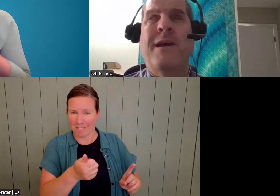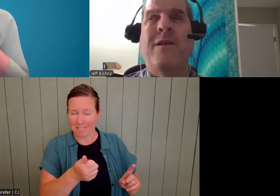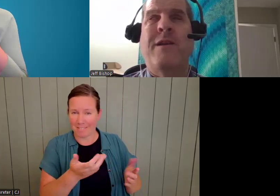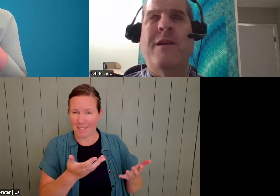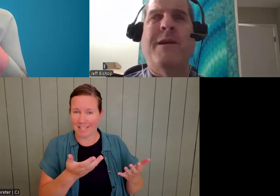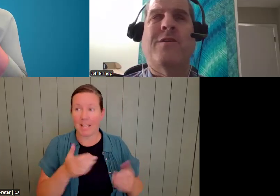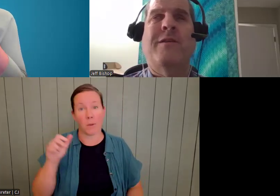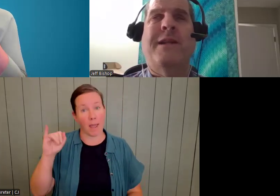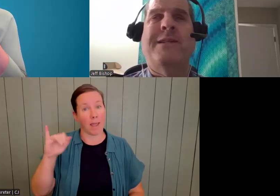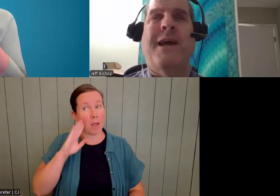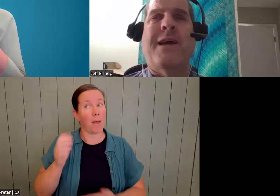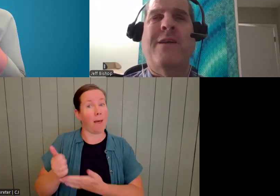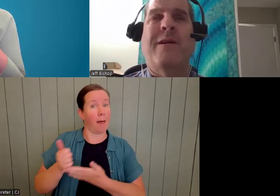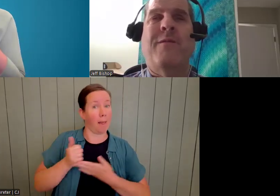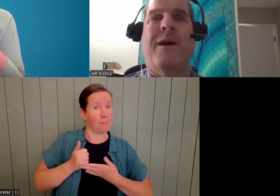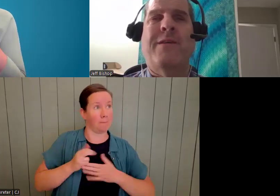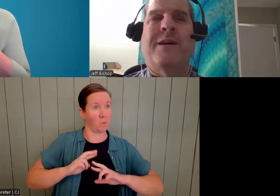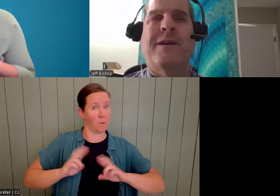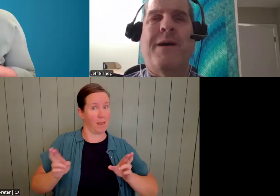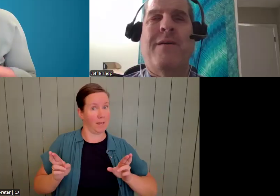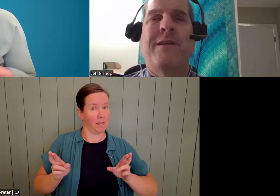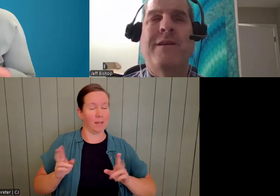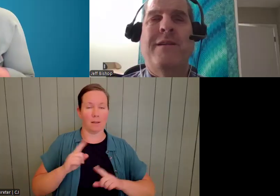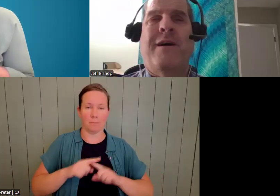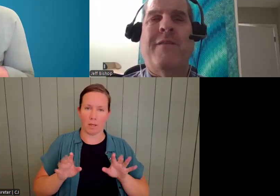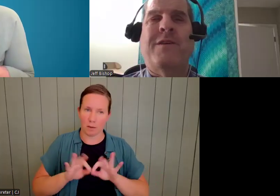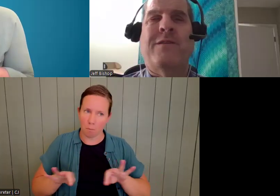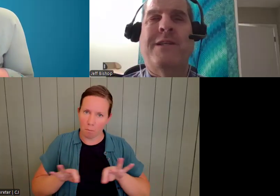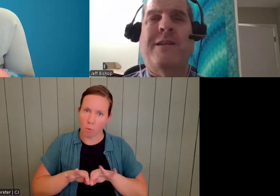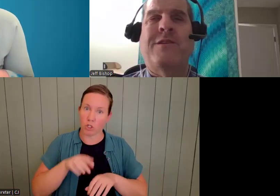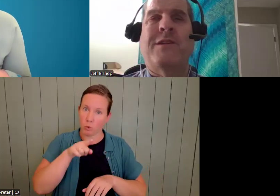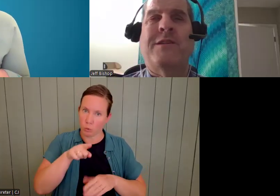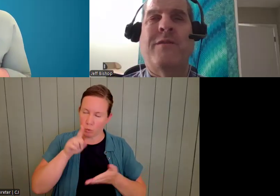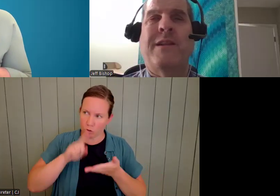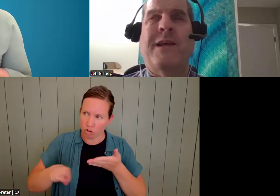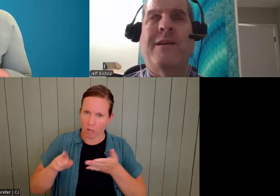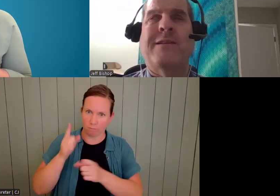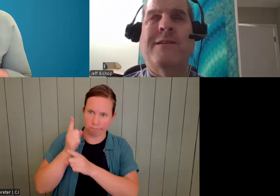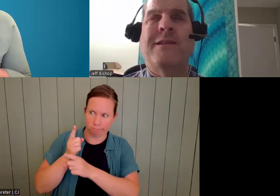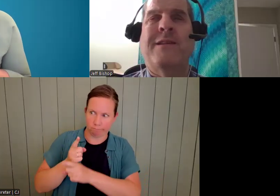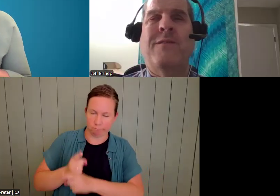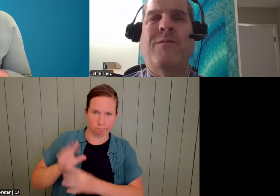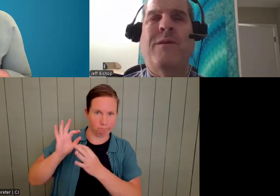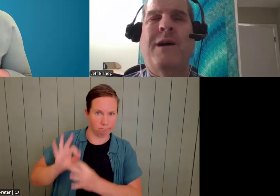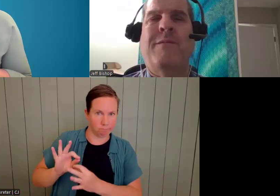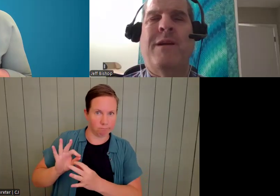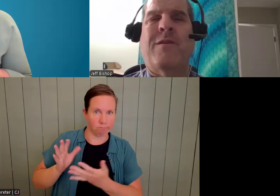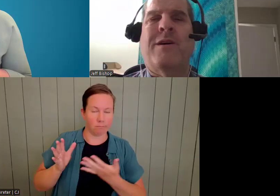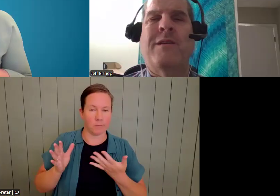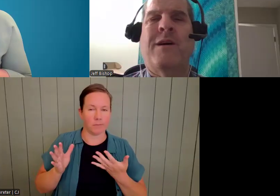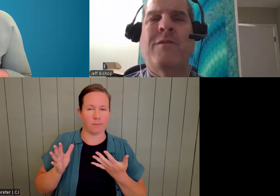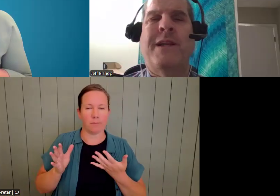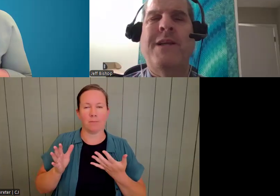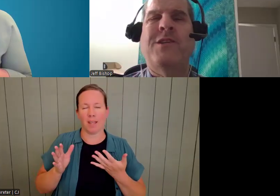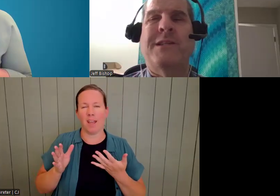again, you need to make sure that it's accurate. We often talk about artificial intelligence doing things that are